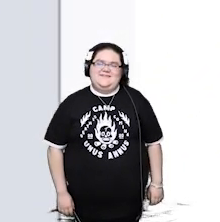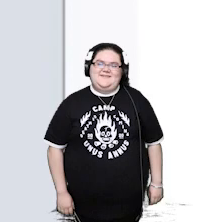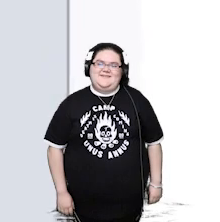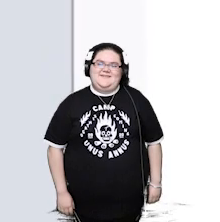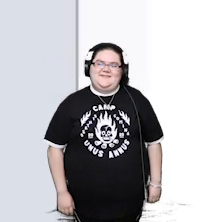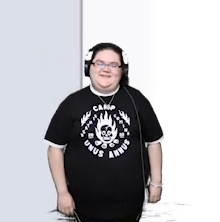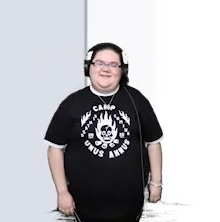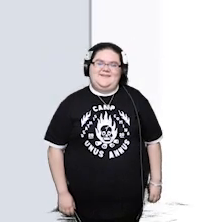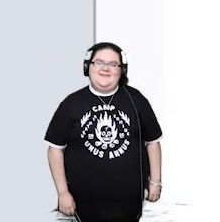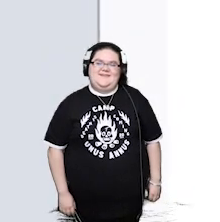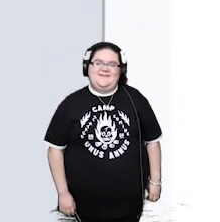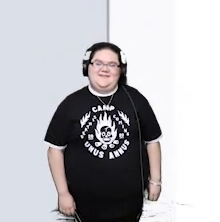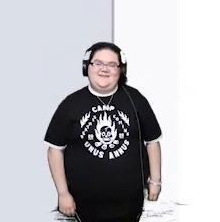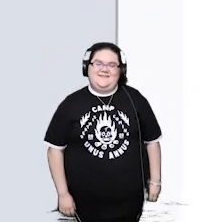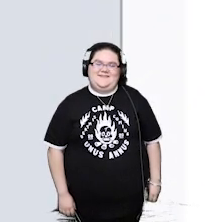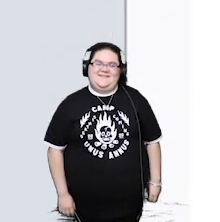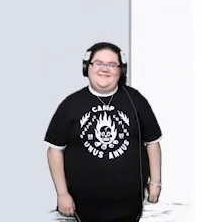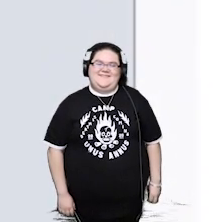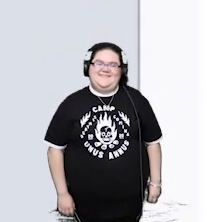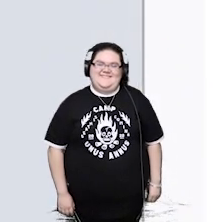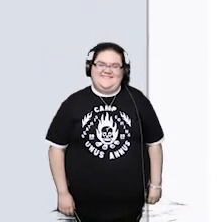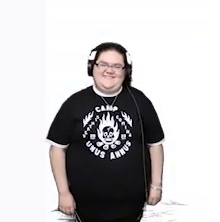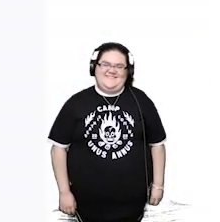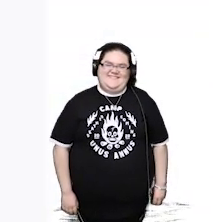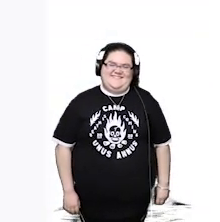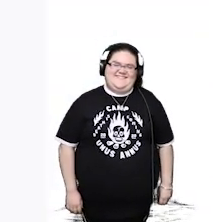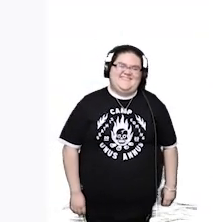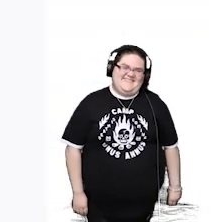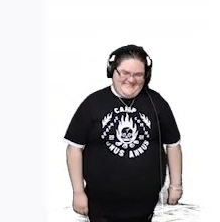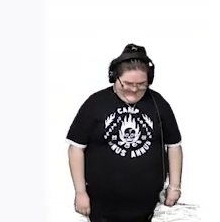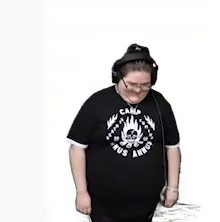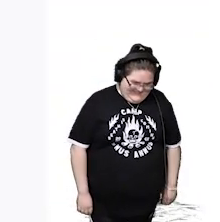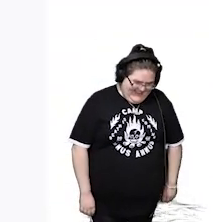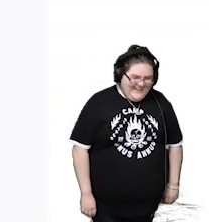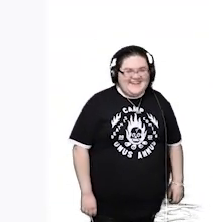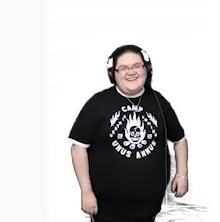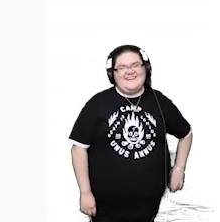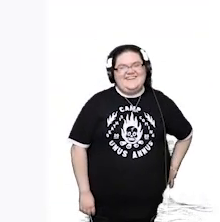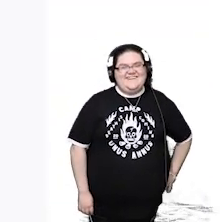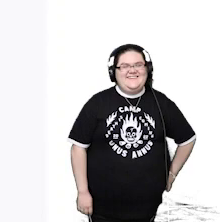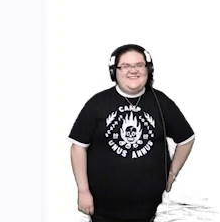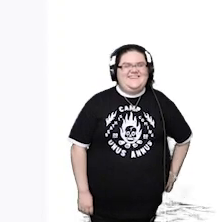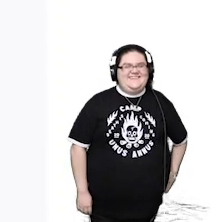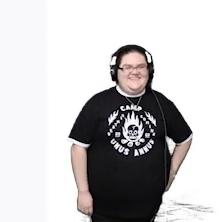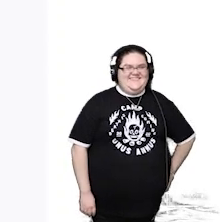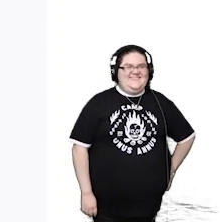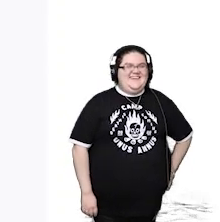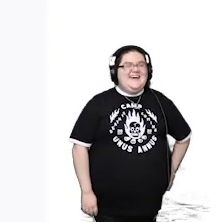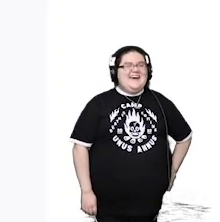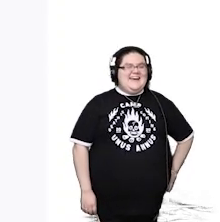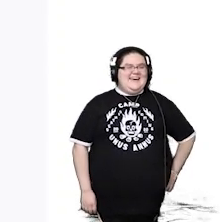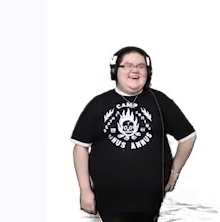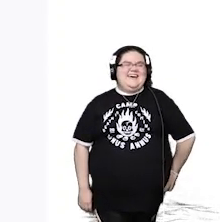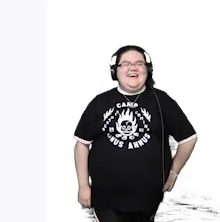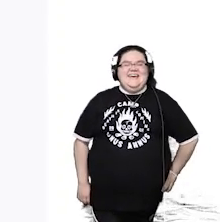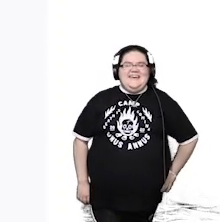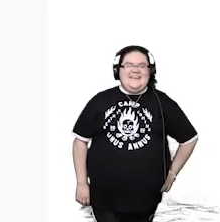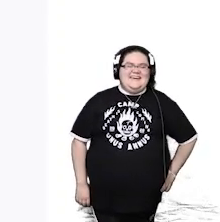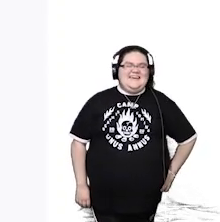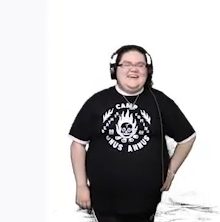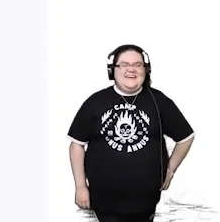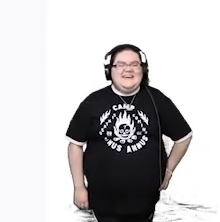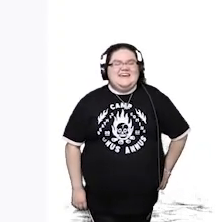trying to 500 IQ in a lobby of 5 IQ. It's true. Sideside and Friends Among Us lobbies are the most